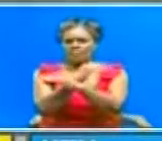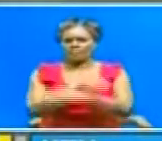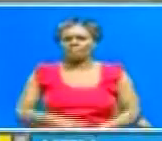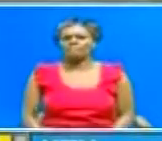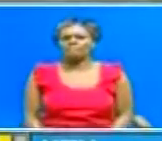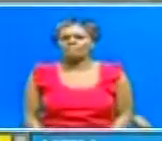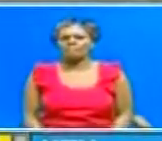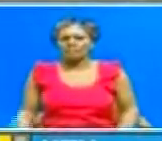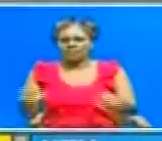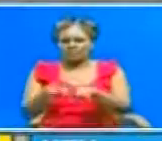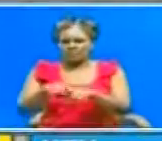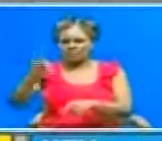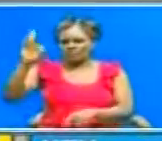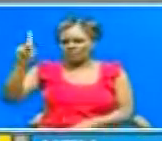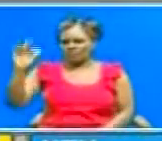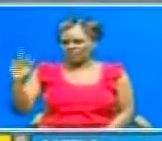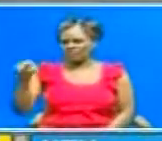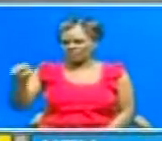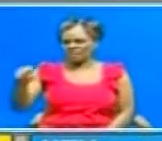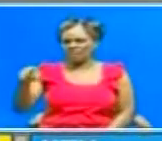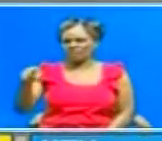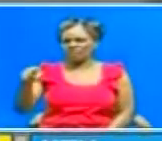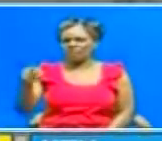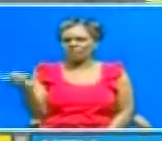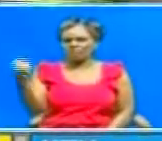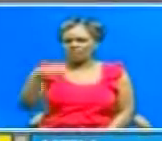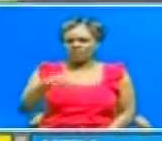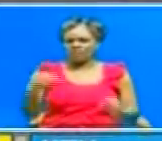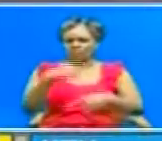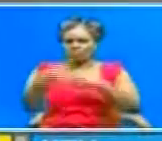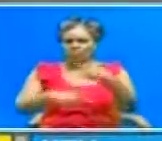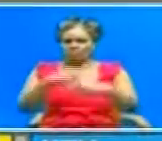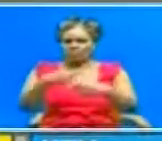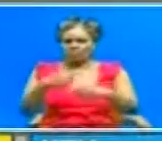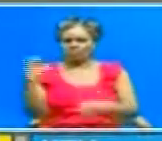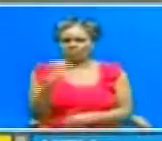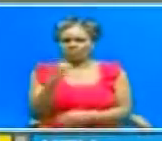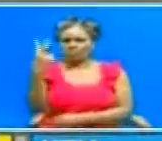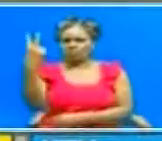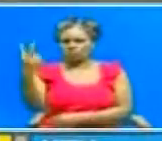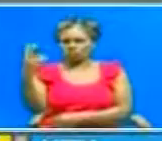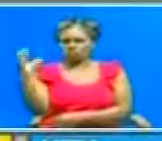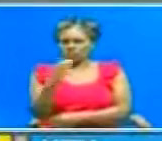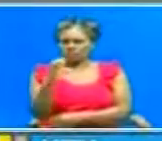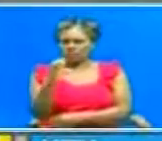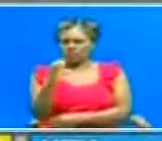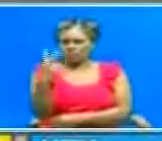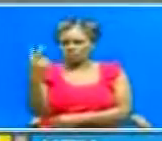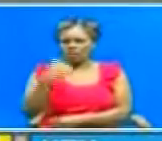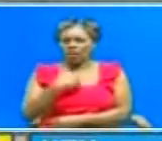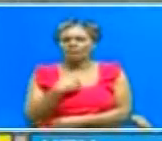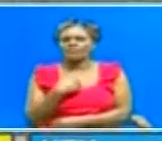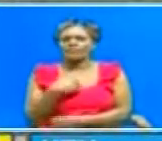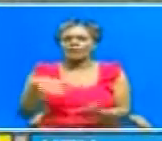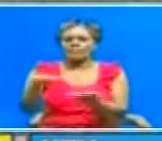Guinea-Bissau. According to FKF, Origi did not honour his call since he is in the process of acquiring dual citizenship. But the